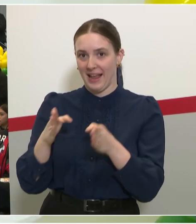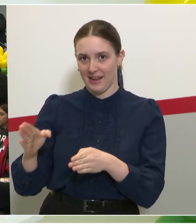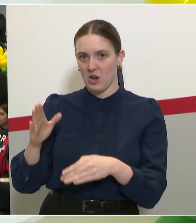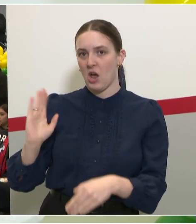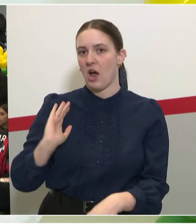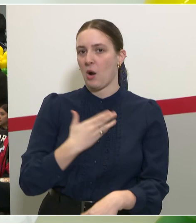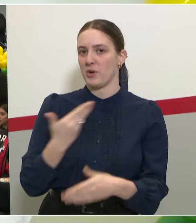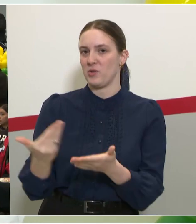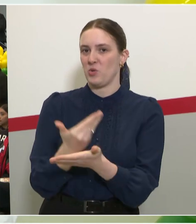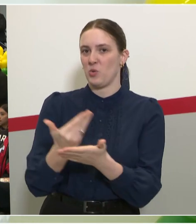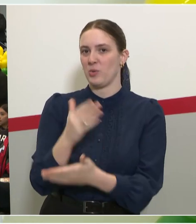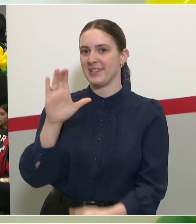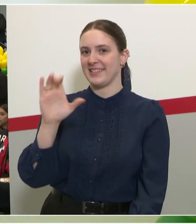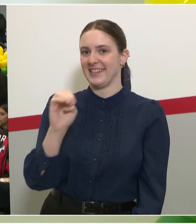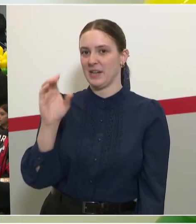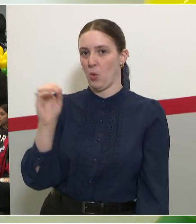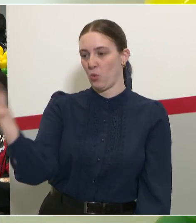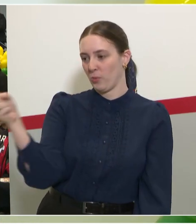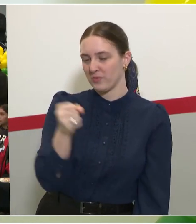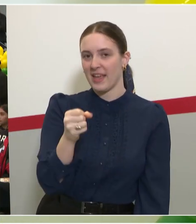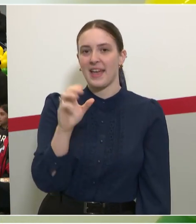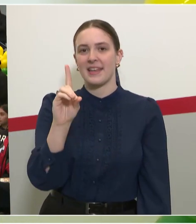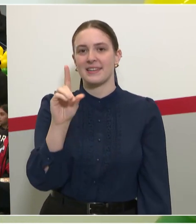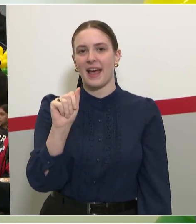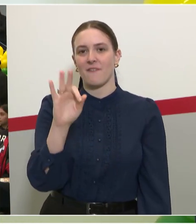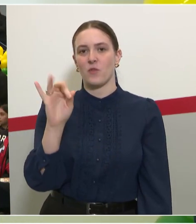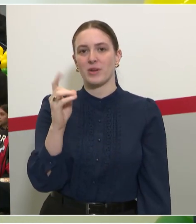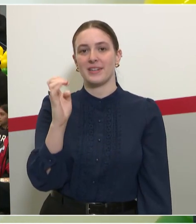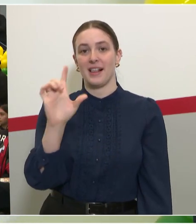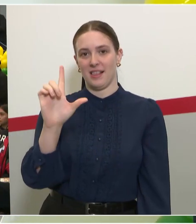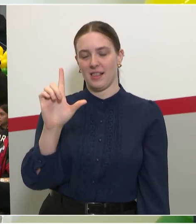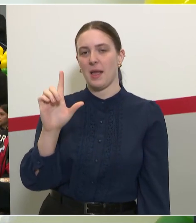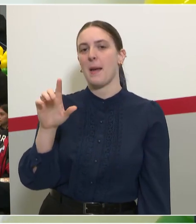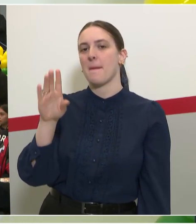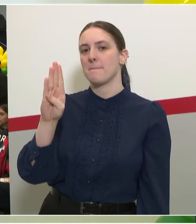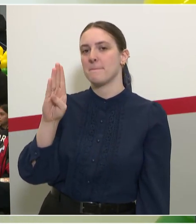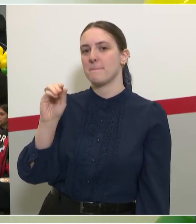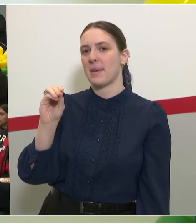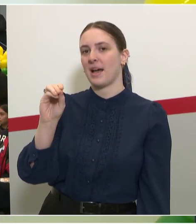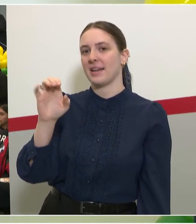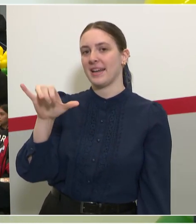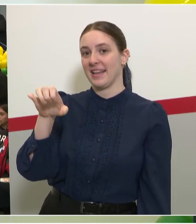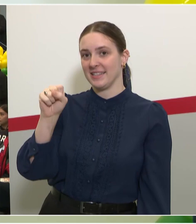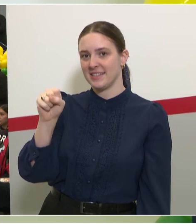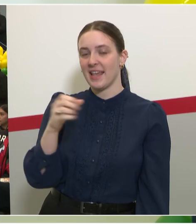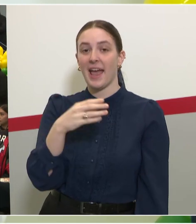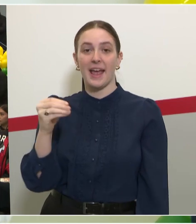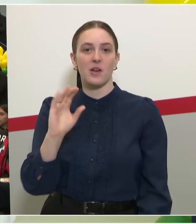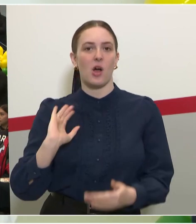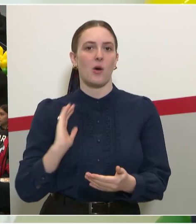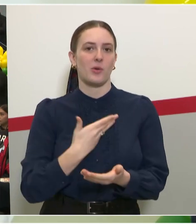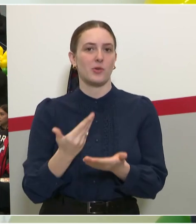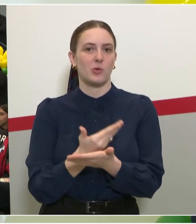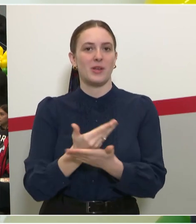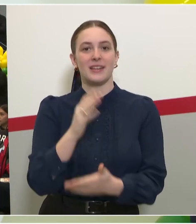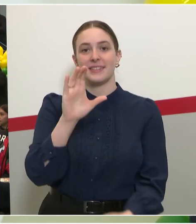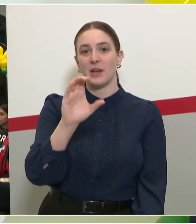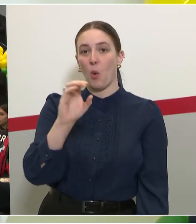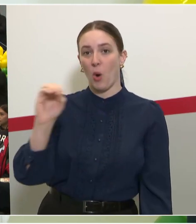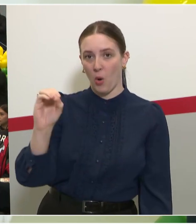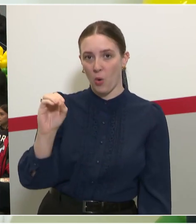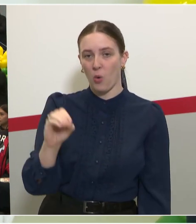our new CEO, Daffodil Baez, as well as our new COO, Mr. Vincent Orange